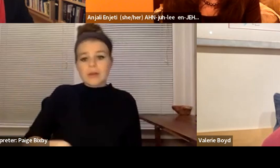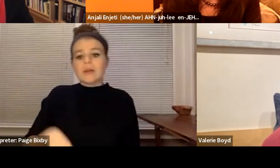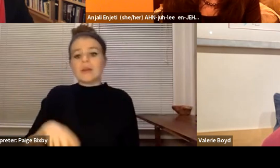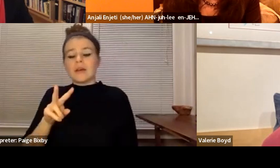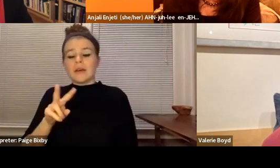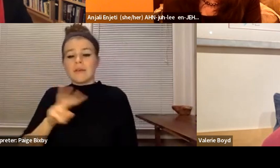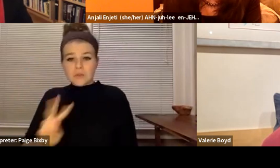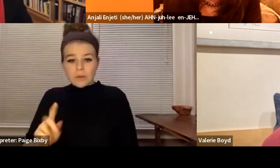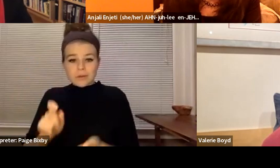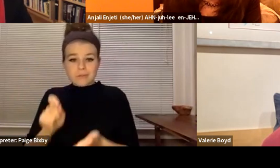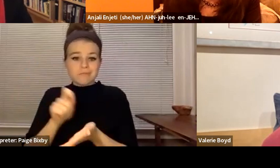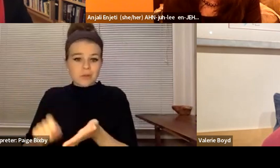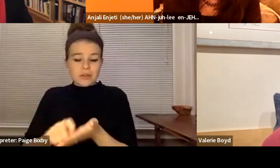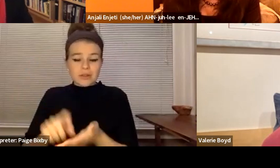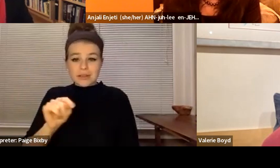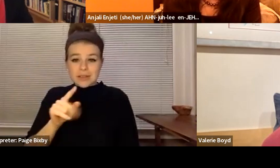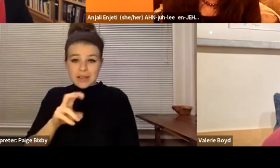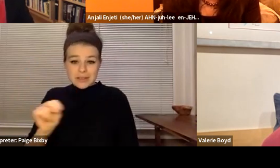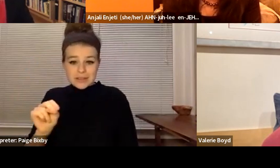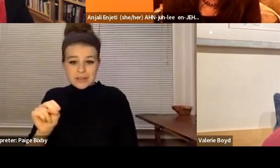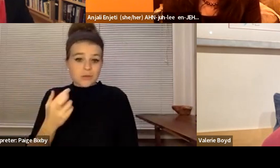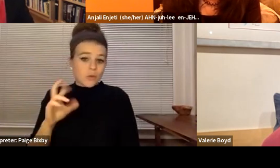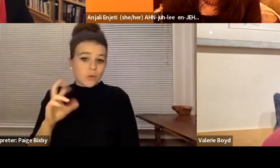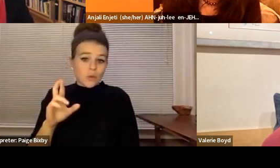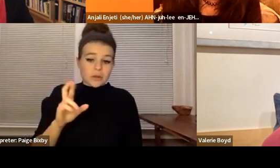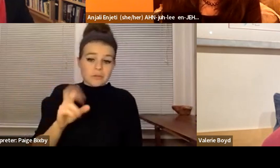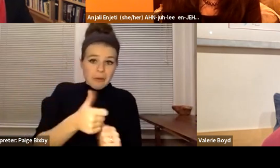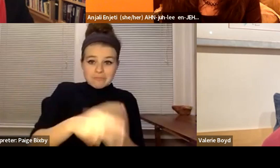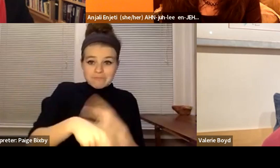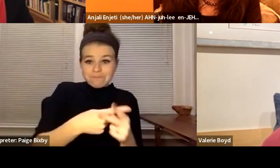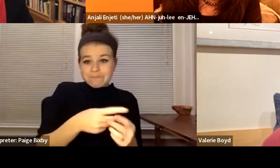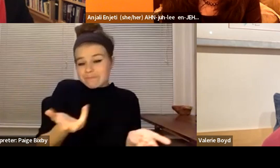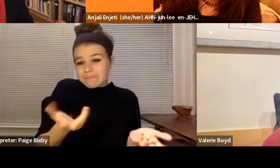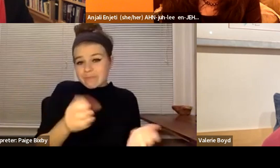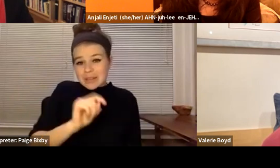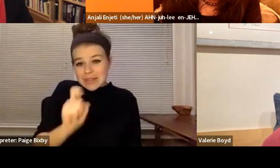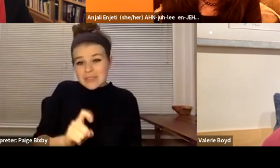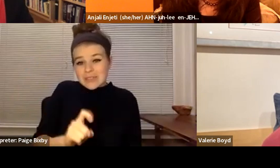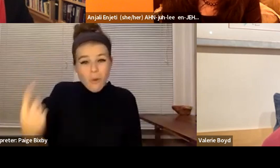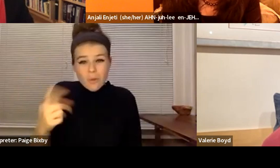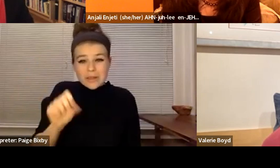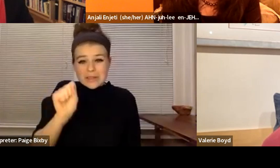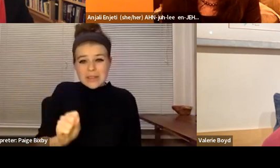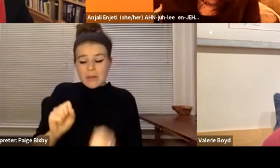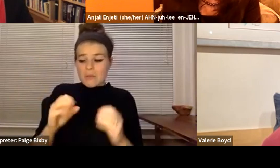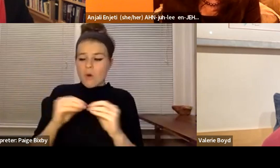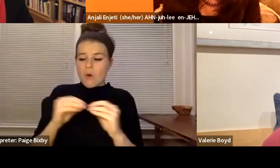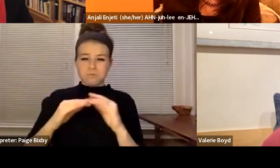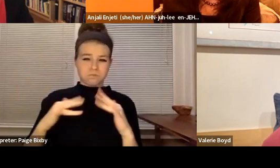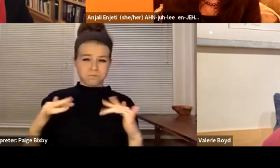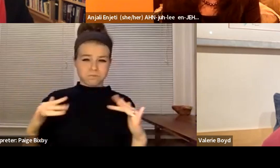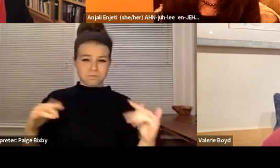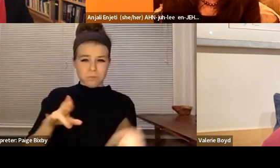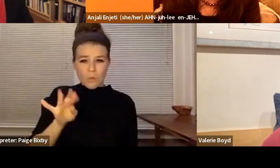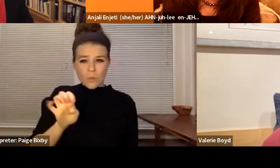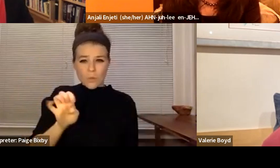Tennessee, or Iranian American writers in Texas. The South has always been far more racially diverse than Southern literature